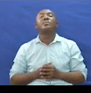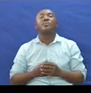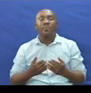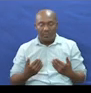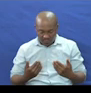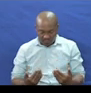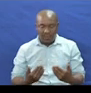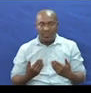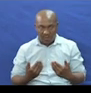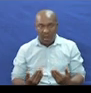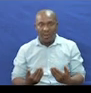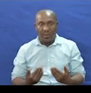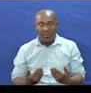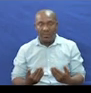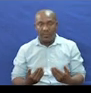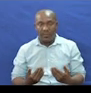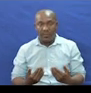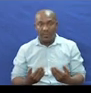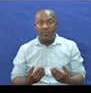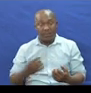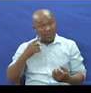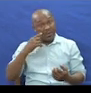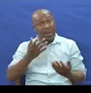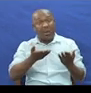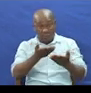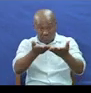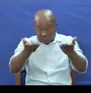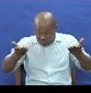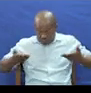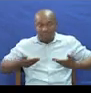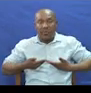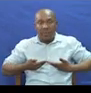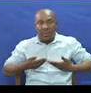Now, let us try to answer these questions.